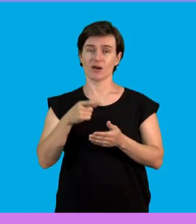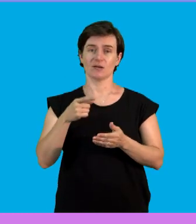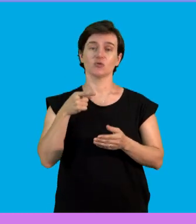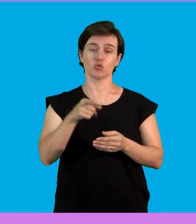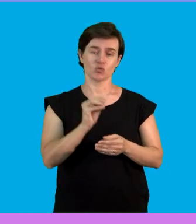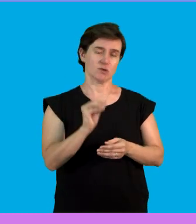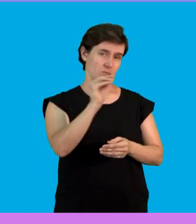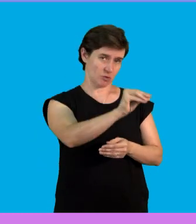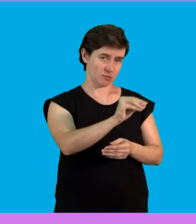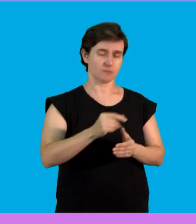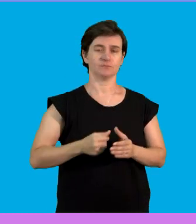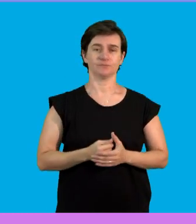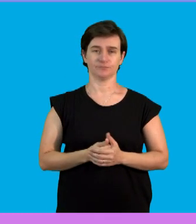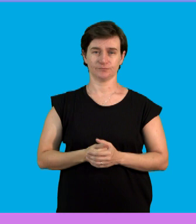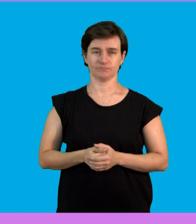R74.25.